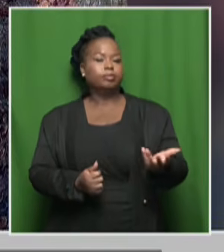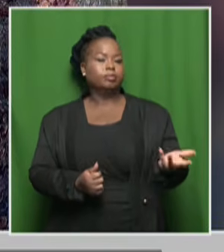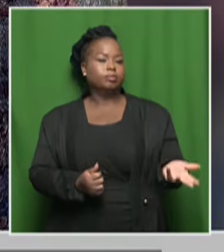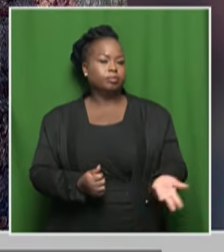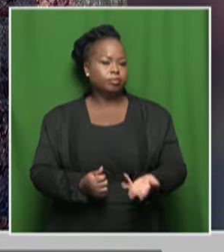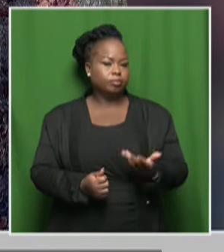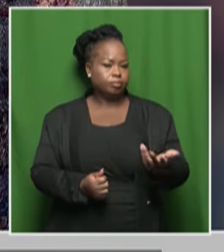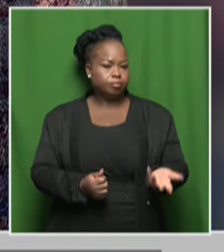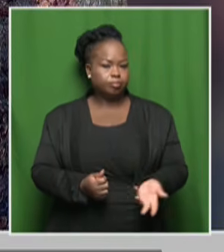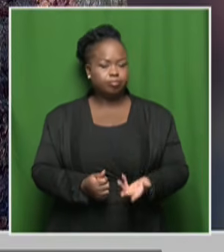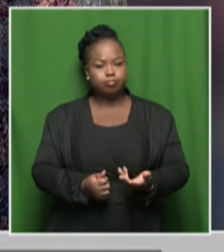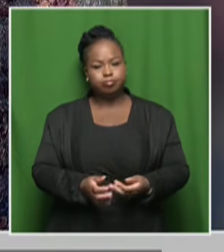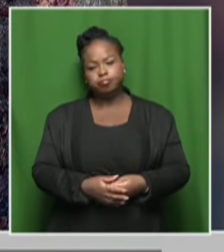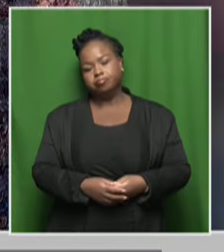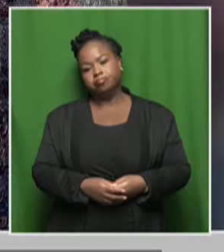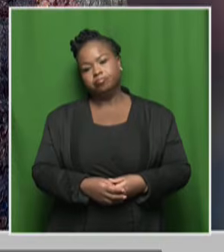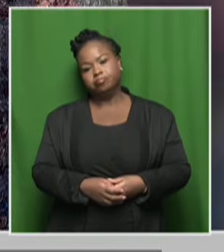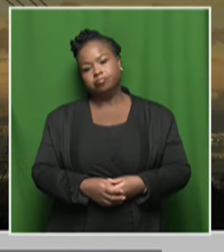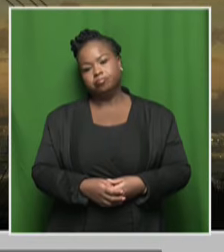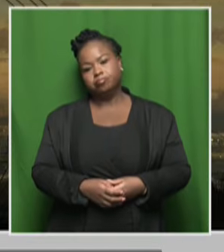terms of,